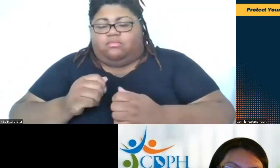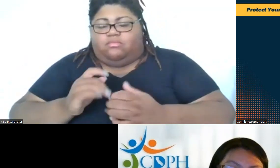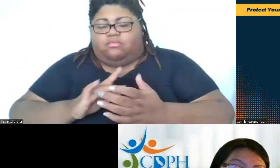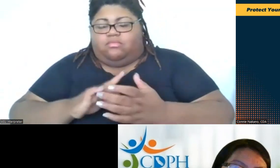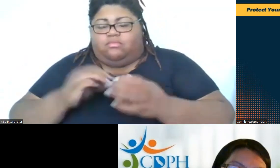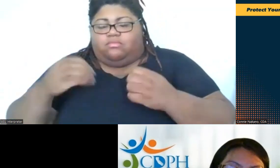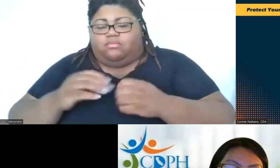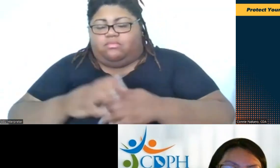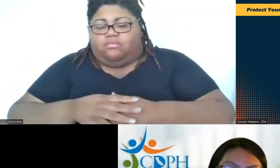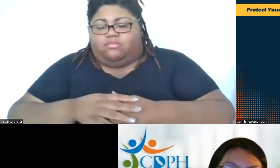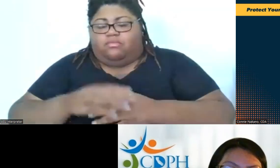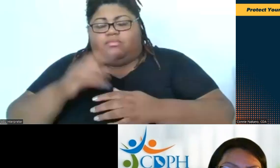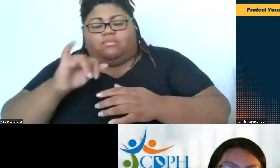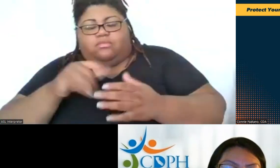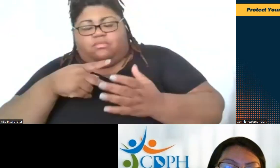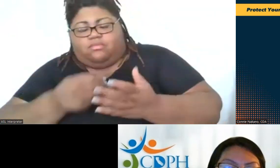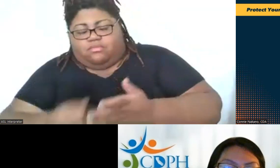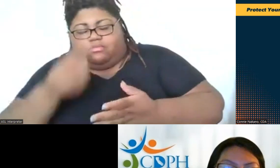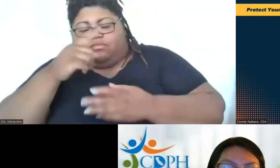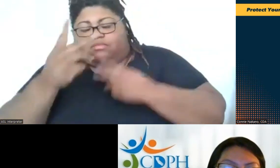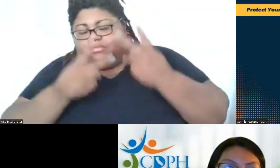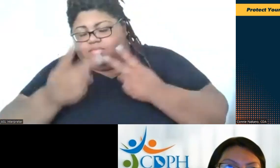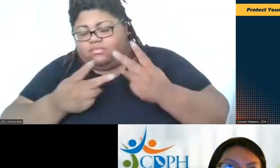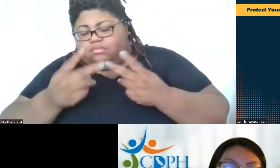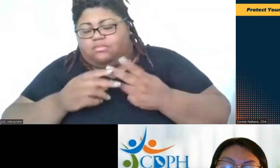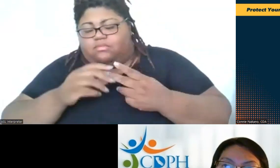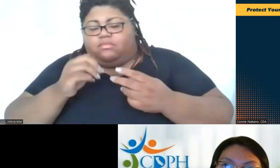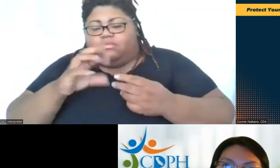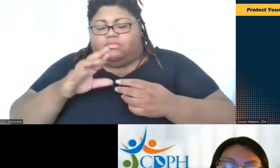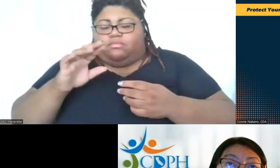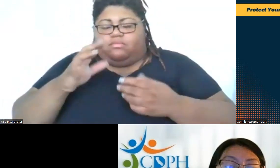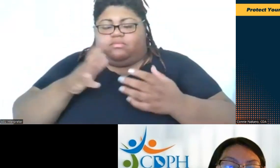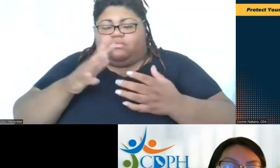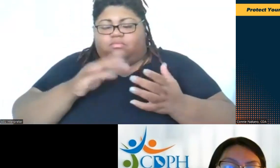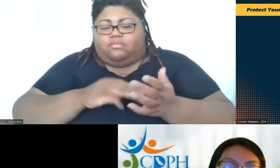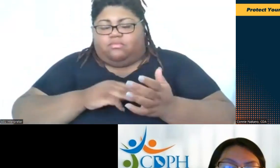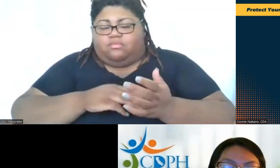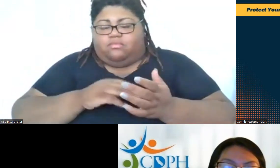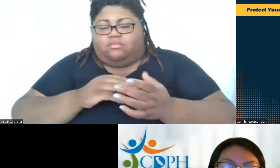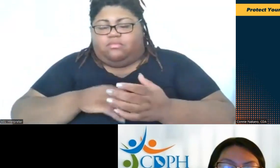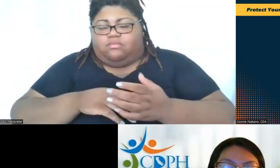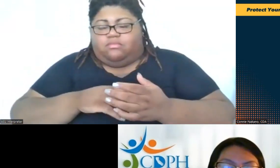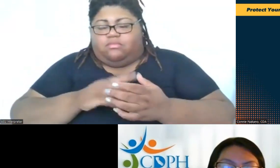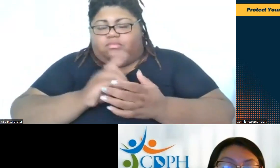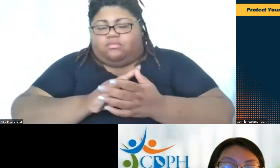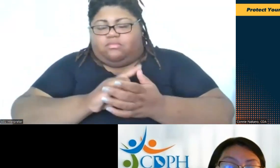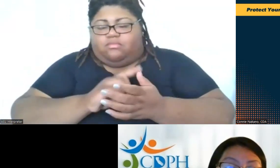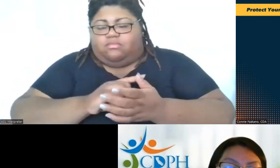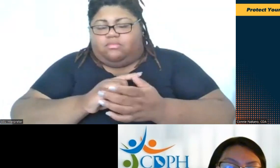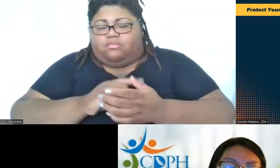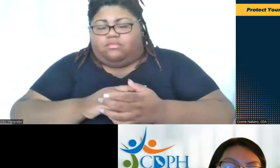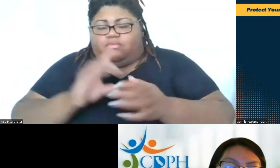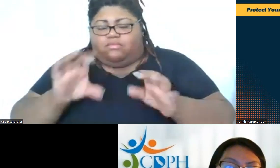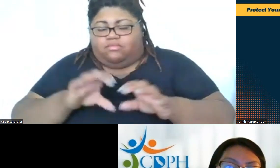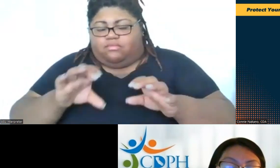to the doctor or the pharmacist to prescribe. The one unique thing about COVID treatments is that a federal